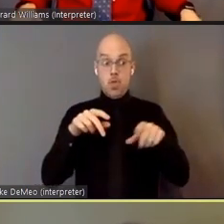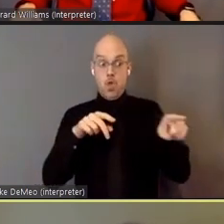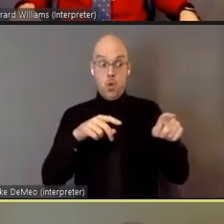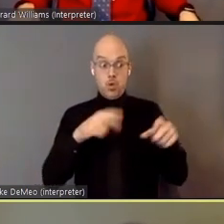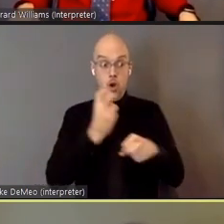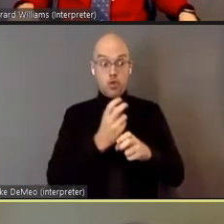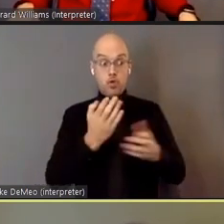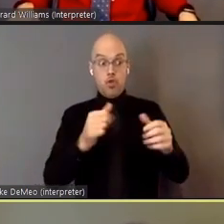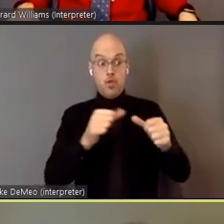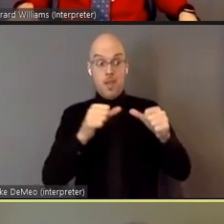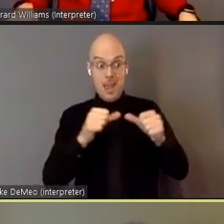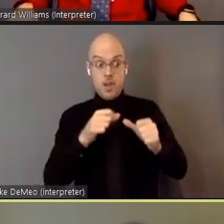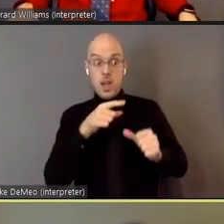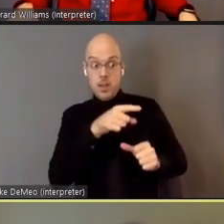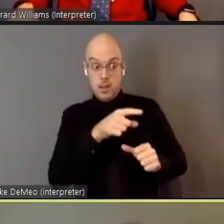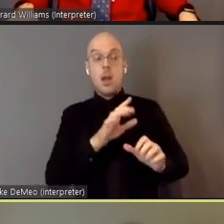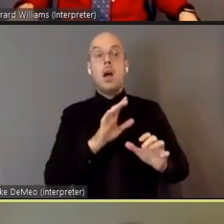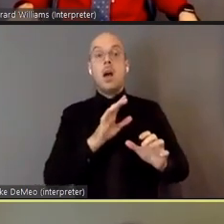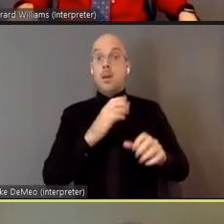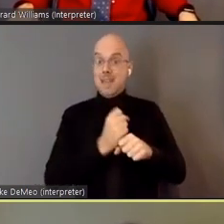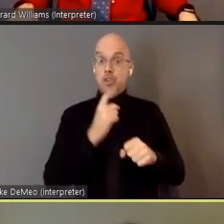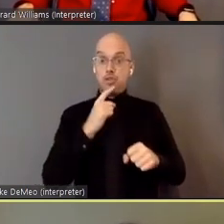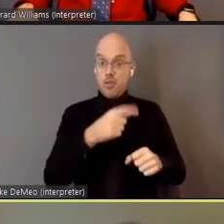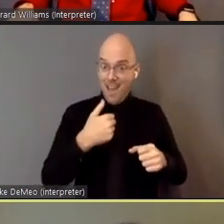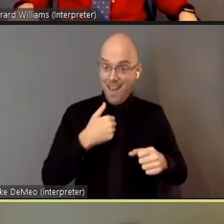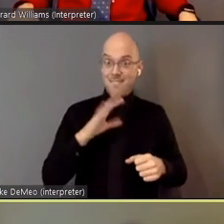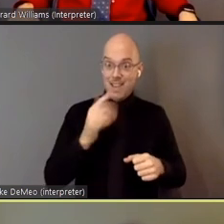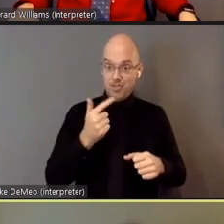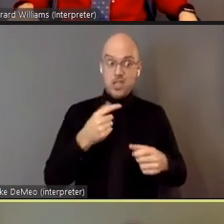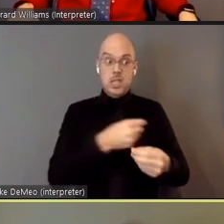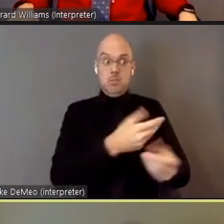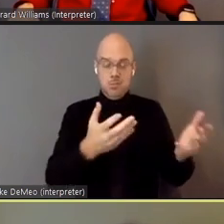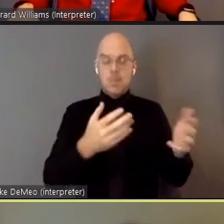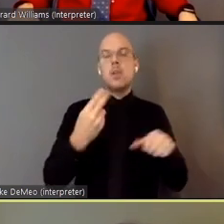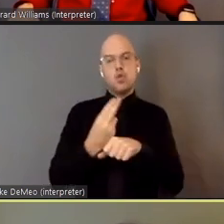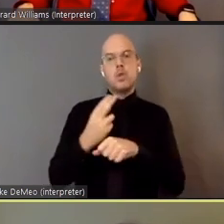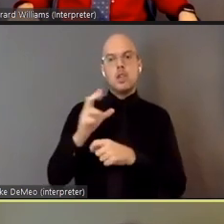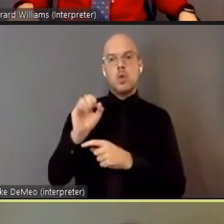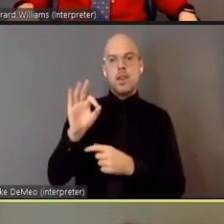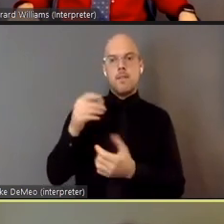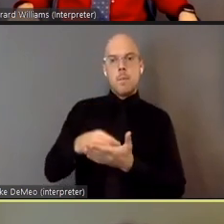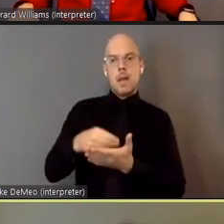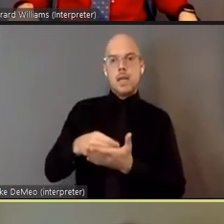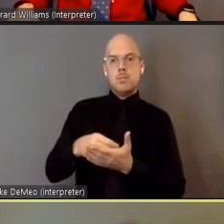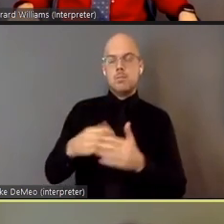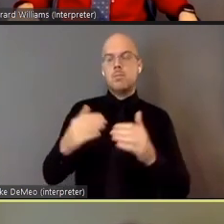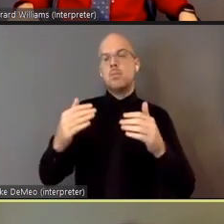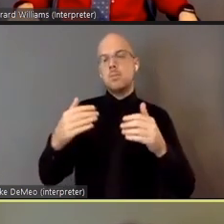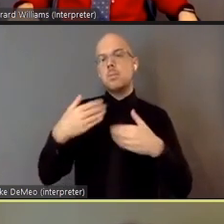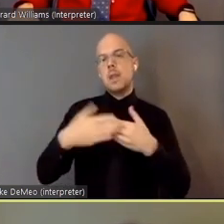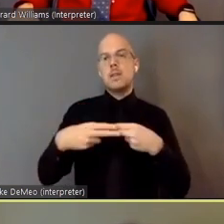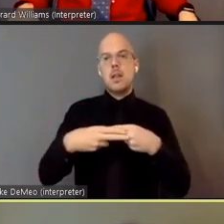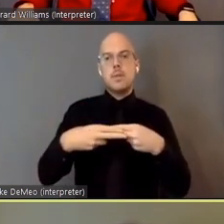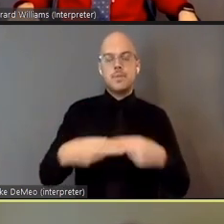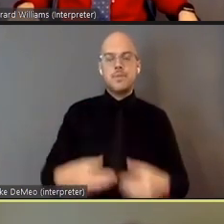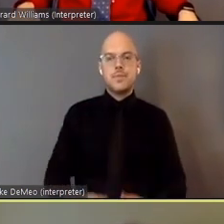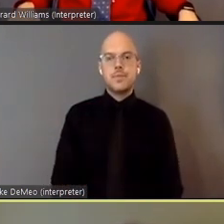areas and getting 5G to those areas with USF funding. So next slide.